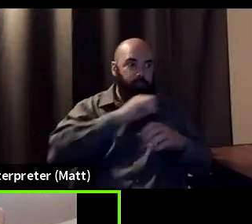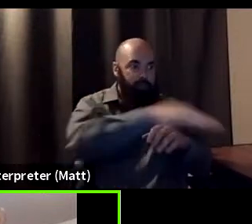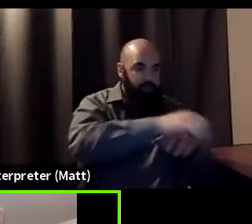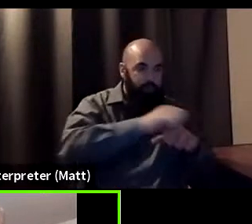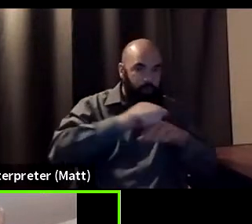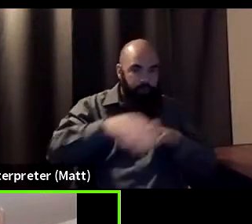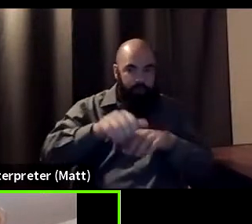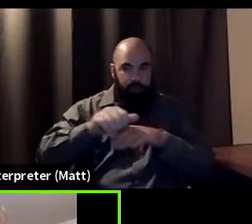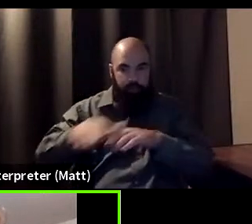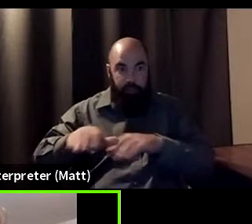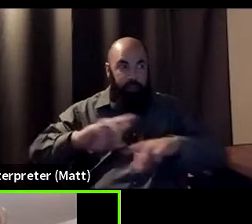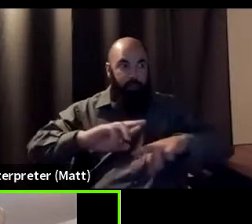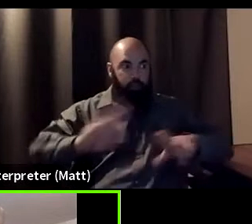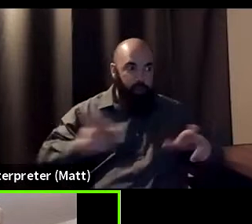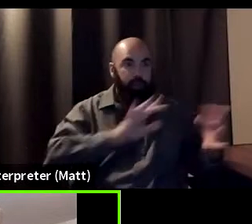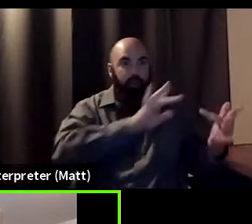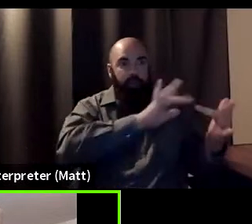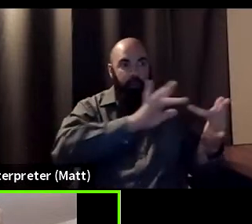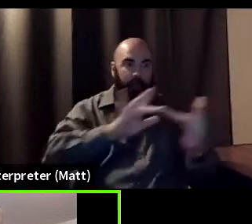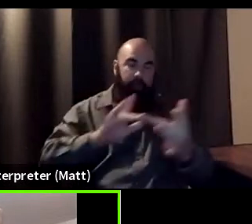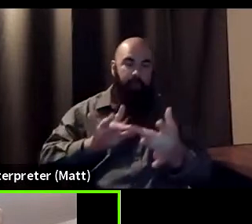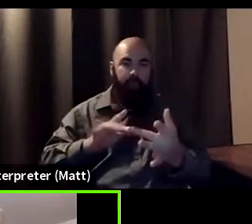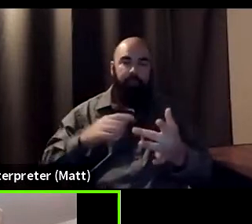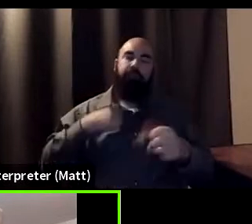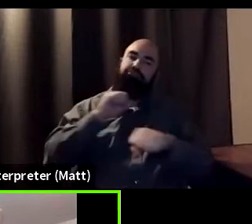there as quickly as we can once we receive it.